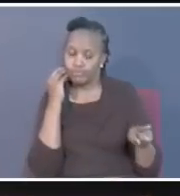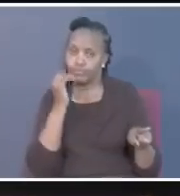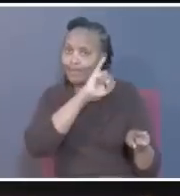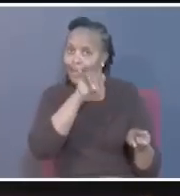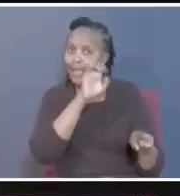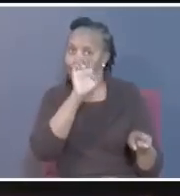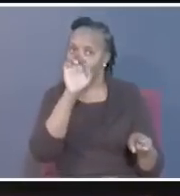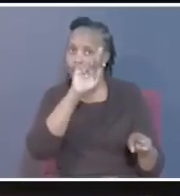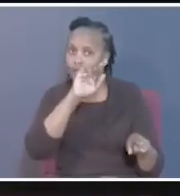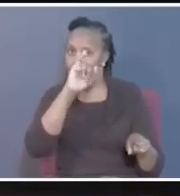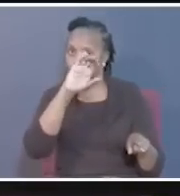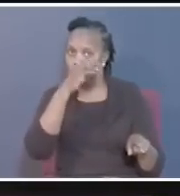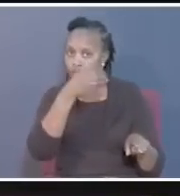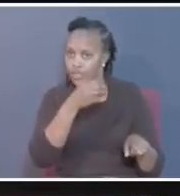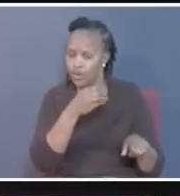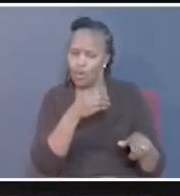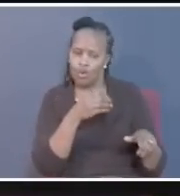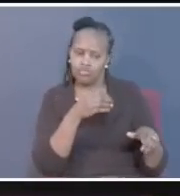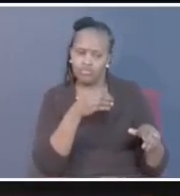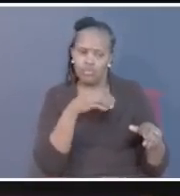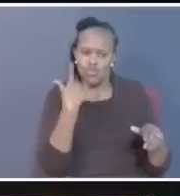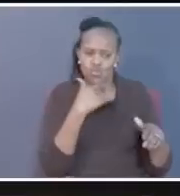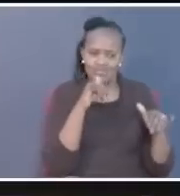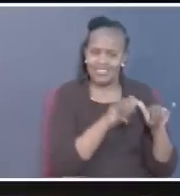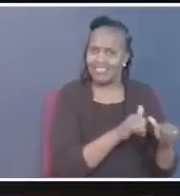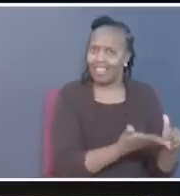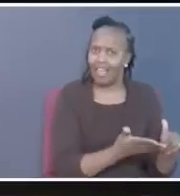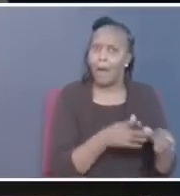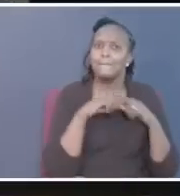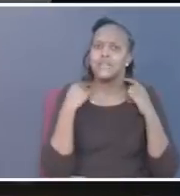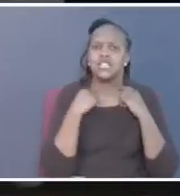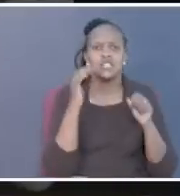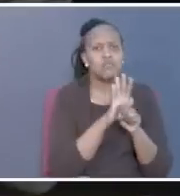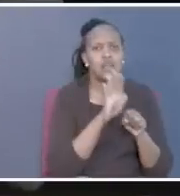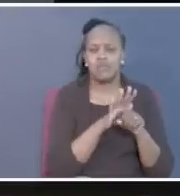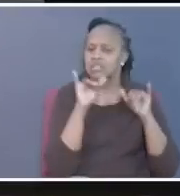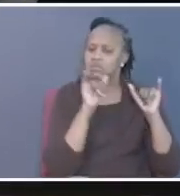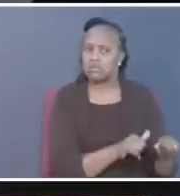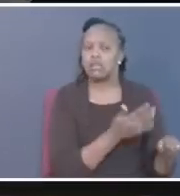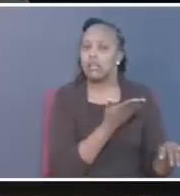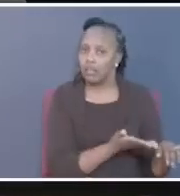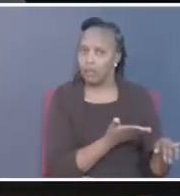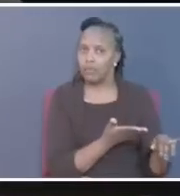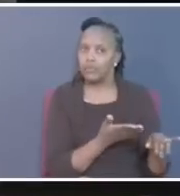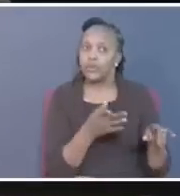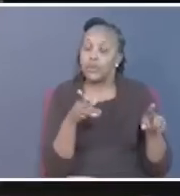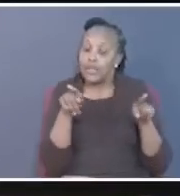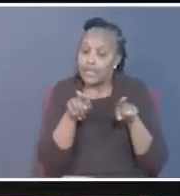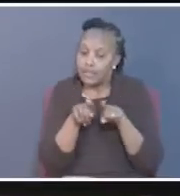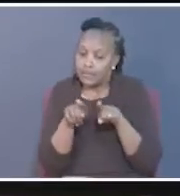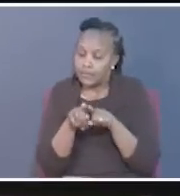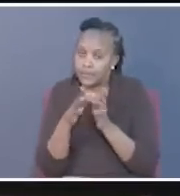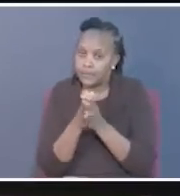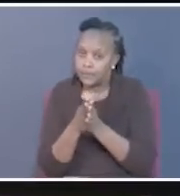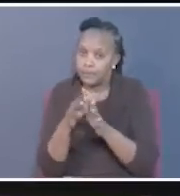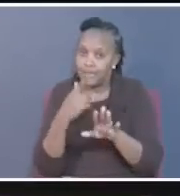be a settlement for the priests. Many of them lived there. And so in this story, as the priest traveled